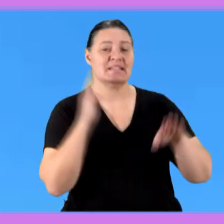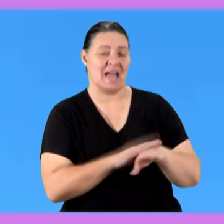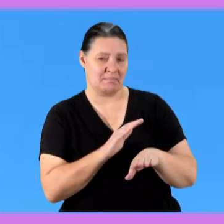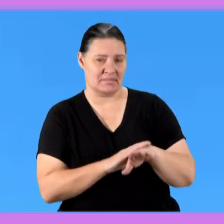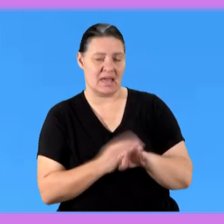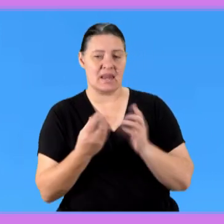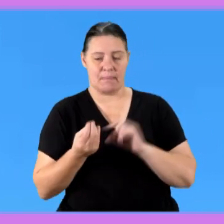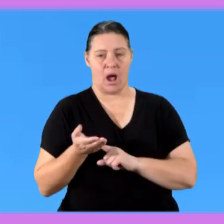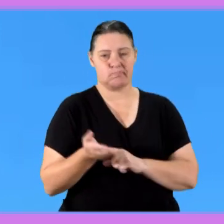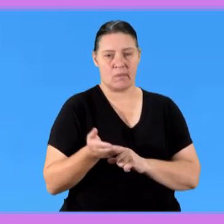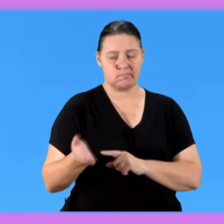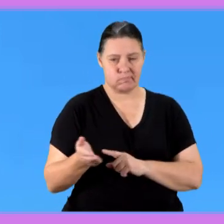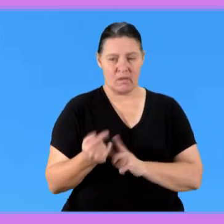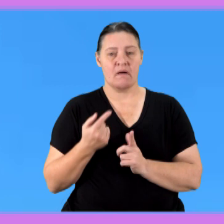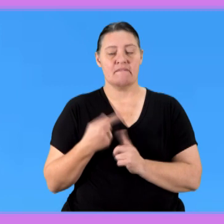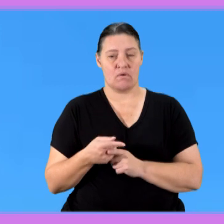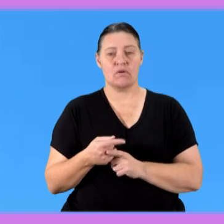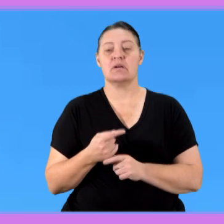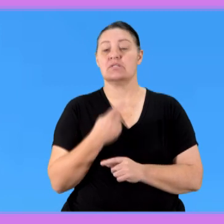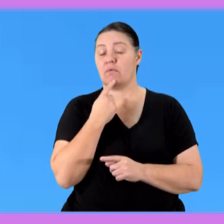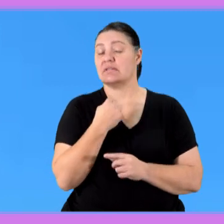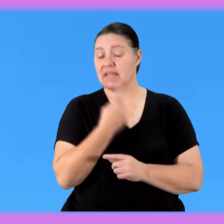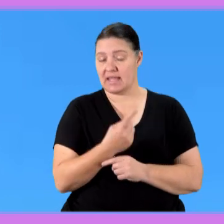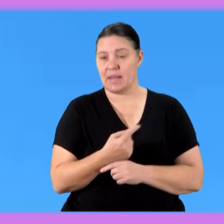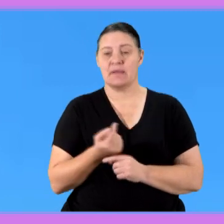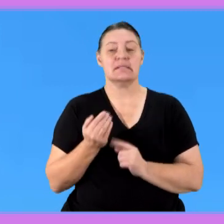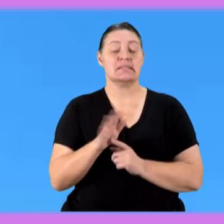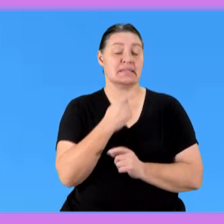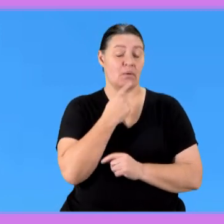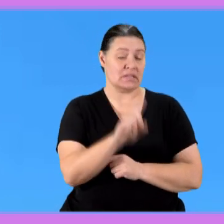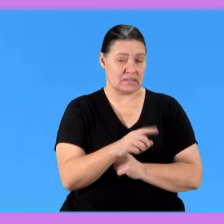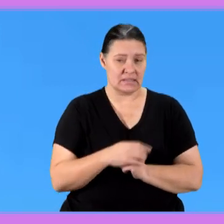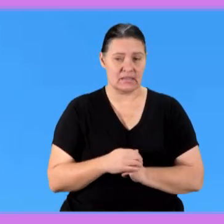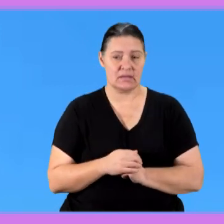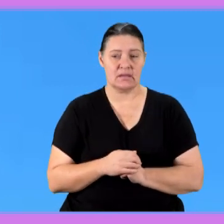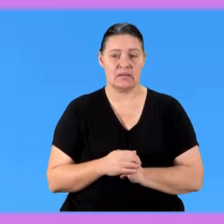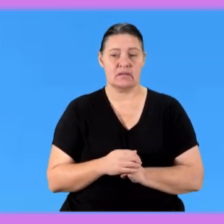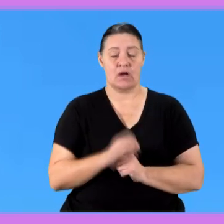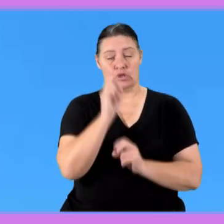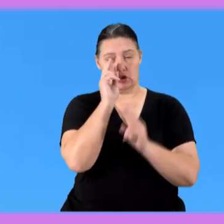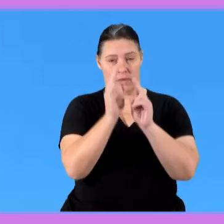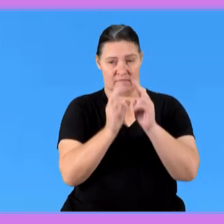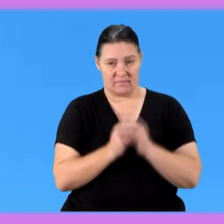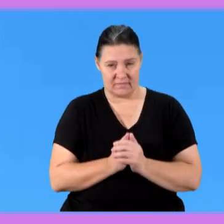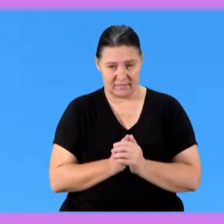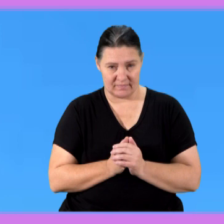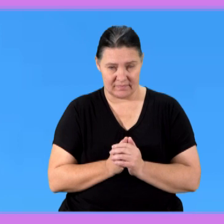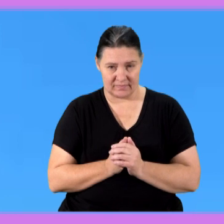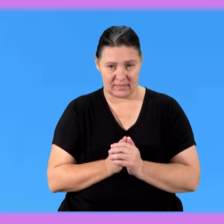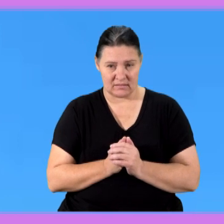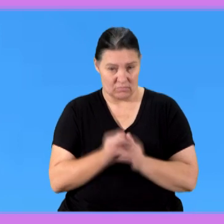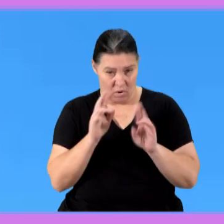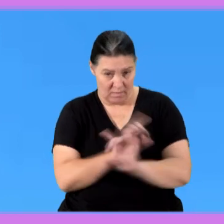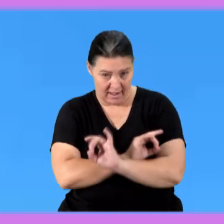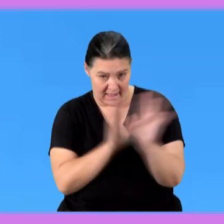a number is appearing equals 12, right? So therefore, I'm going to indicate this as 12. Okay?